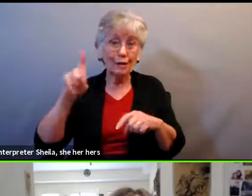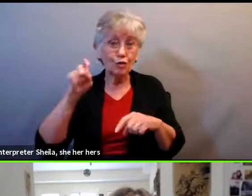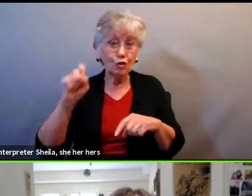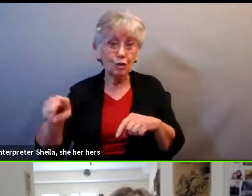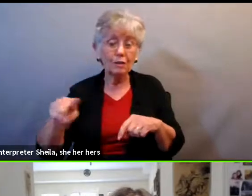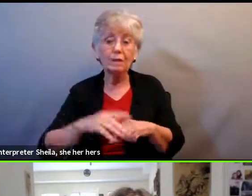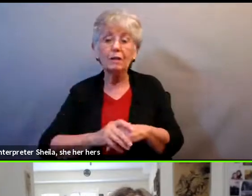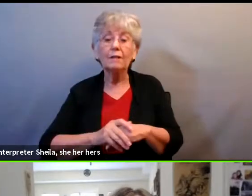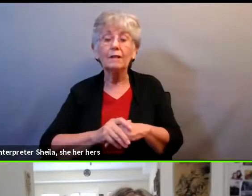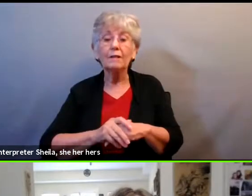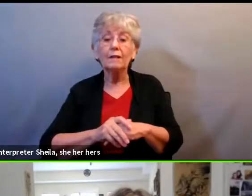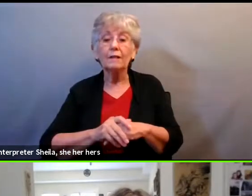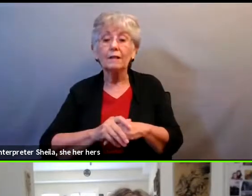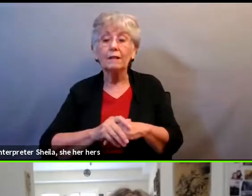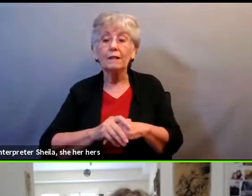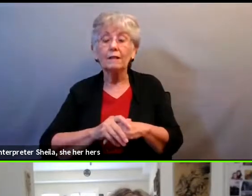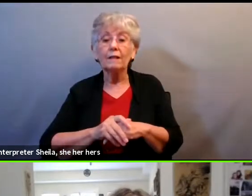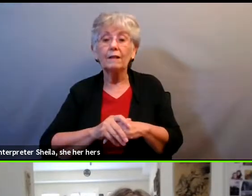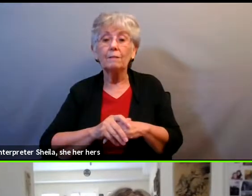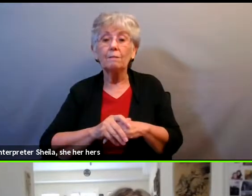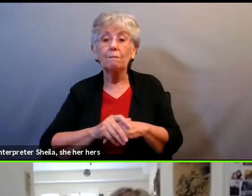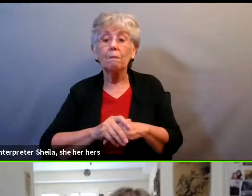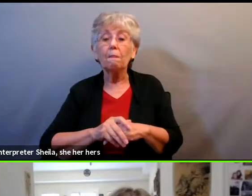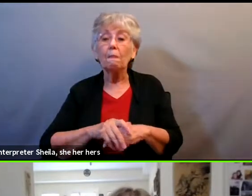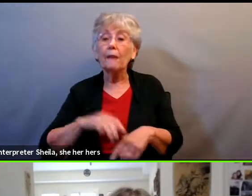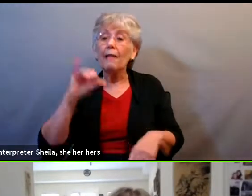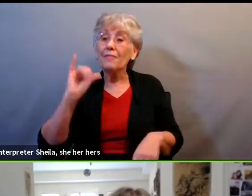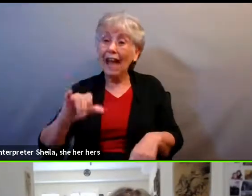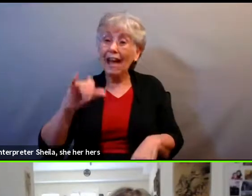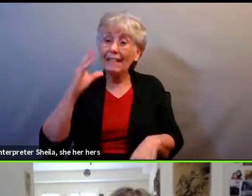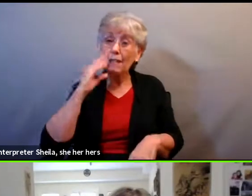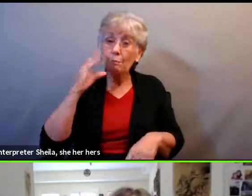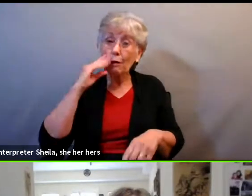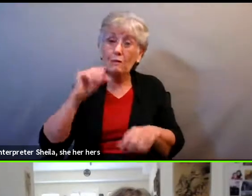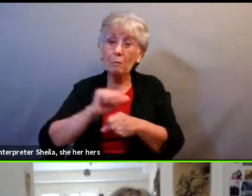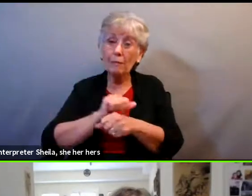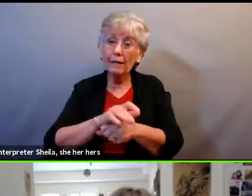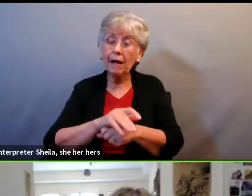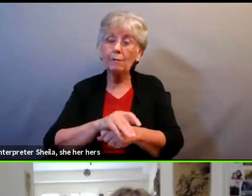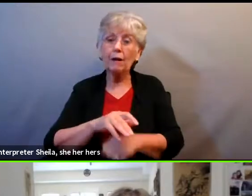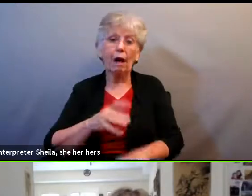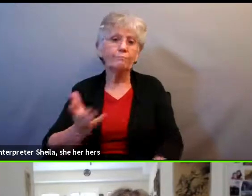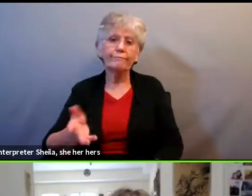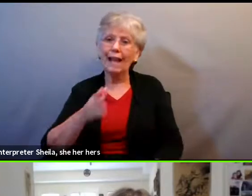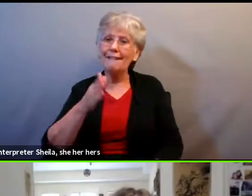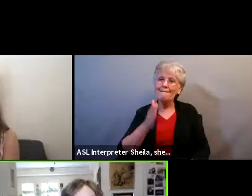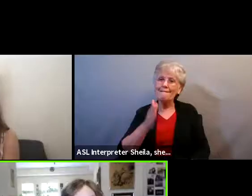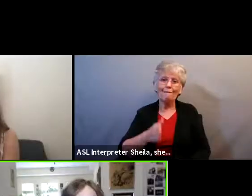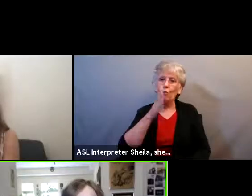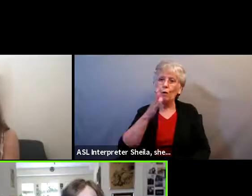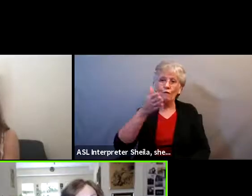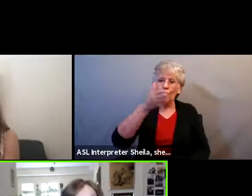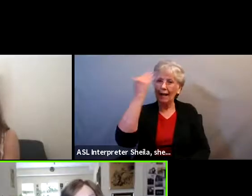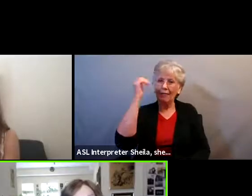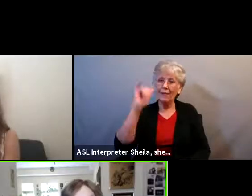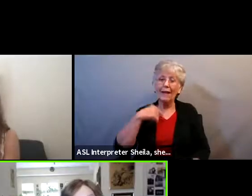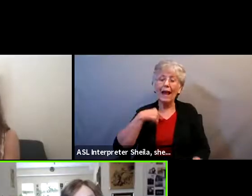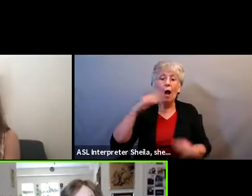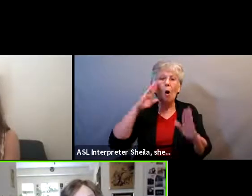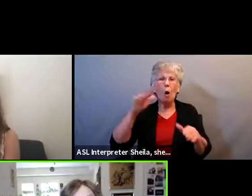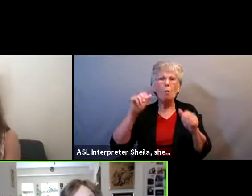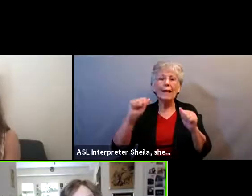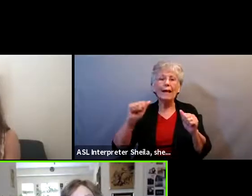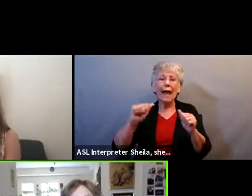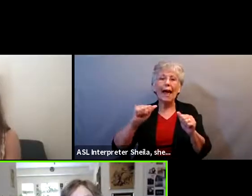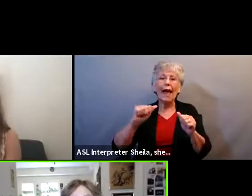It's an experience that we'll never forget. And I really hope that we can get out of it sooner